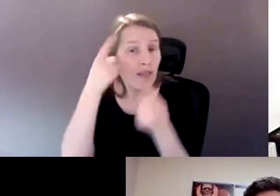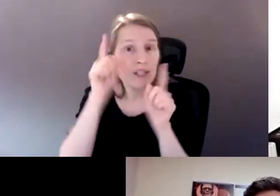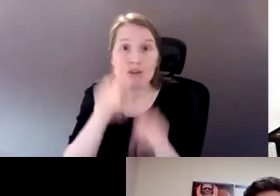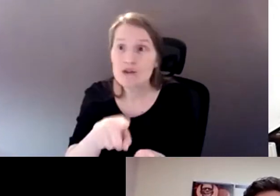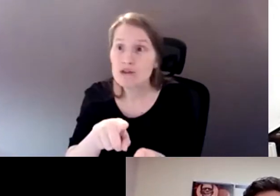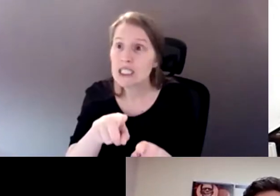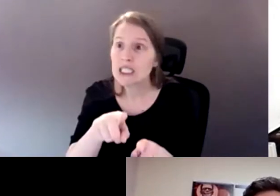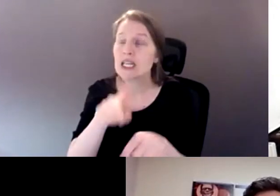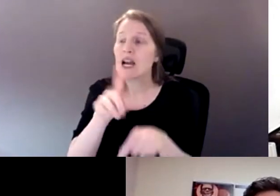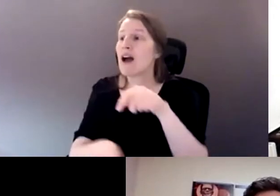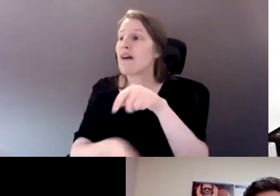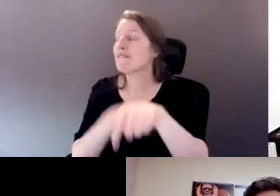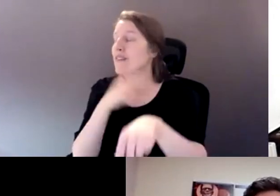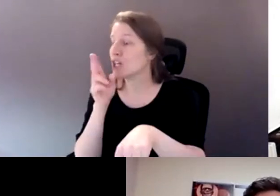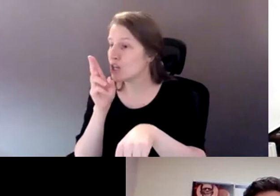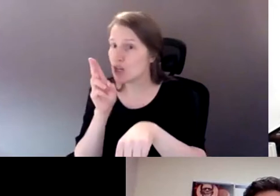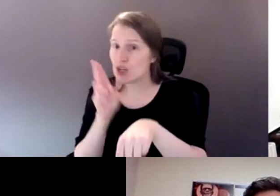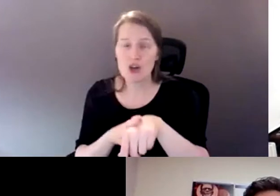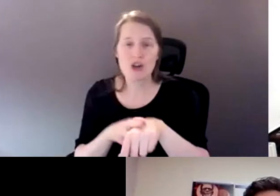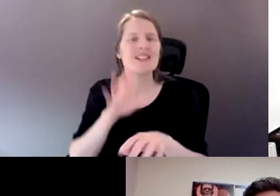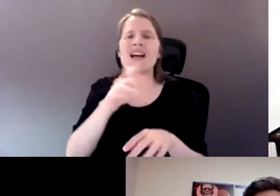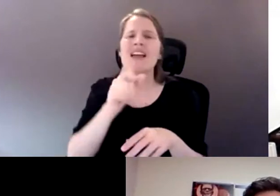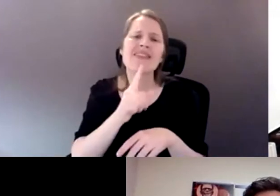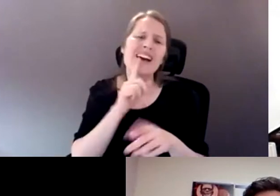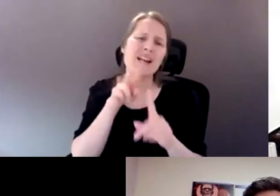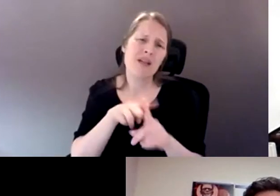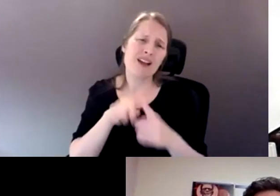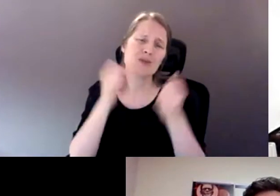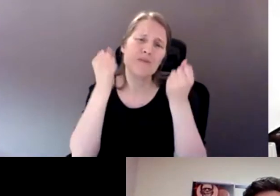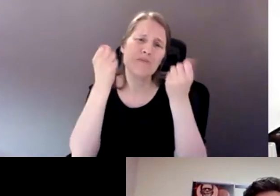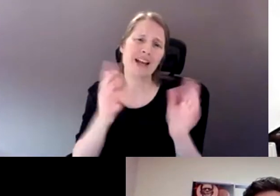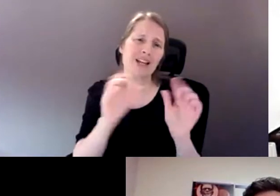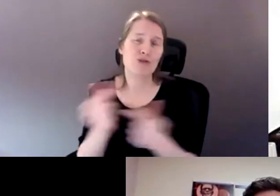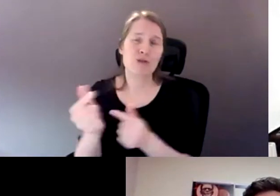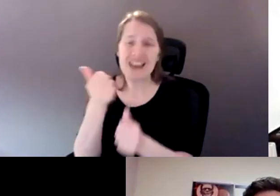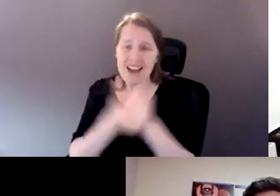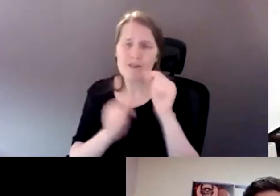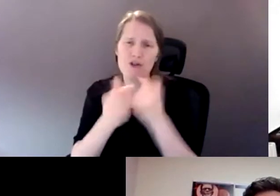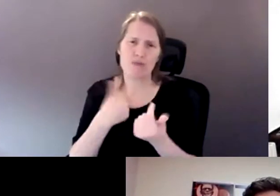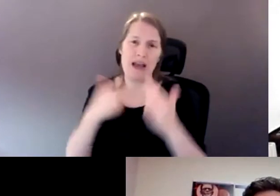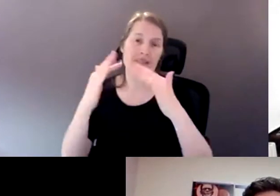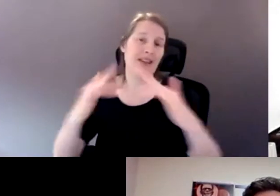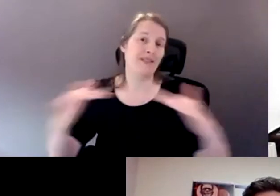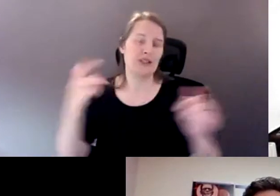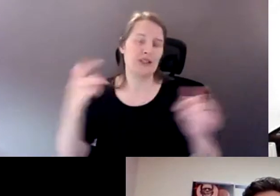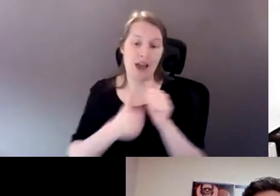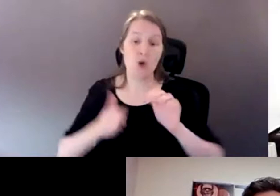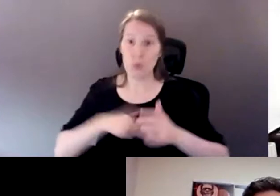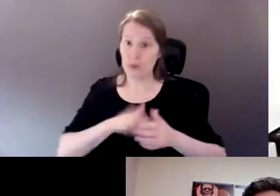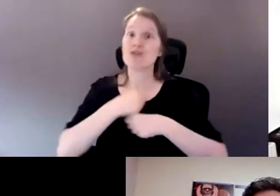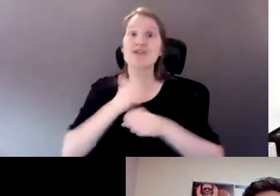and this is true of all groups. There's a vast diversity in every group. Every category we create, we